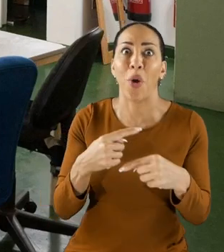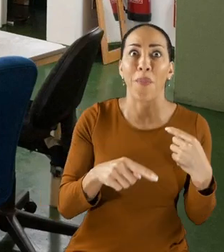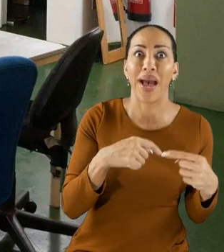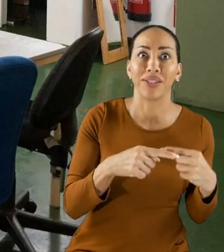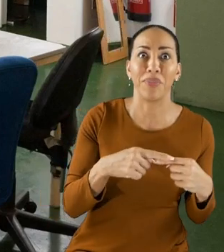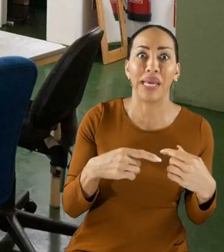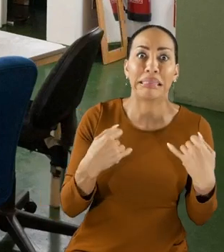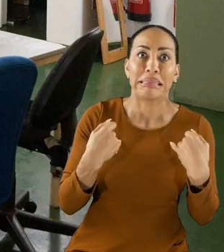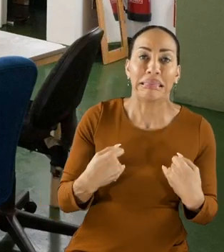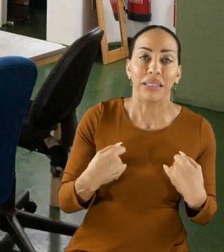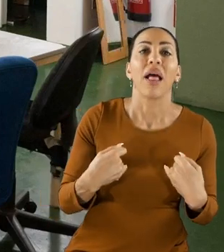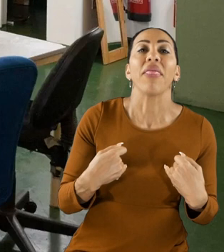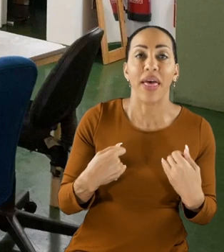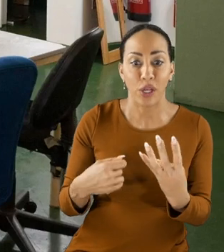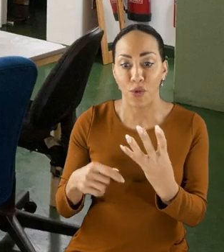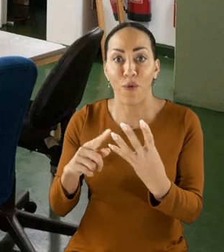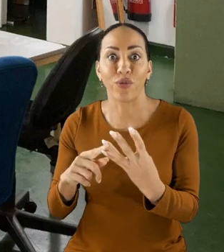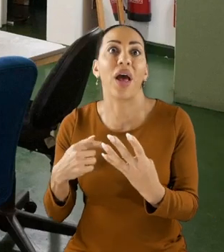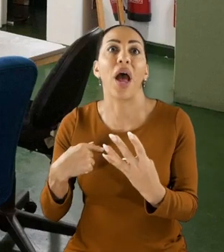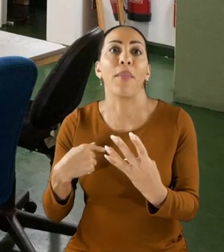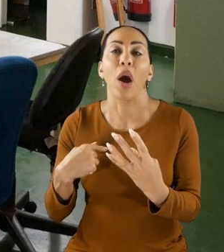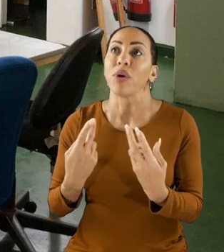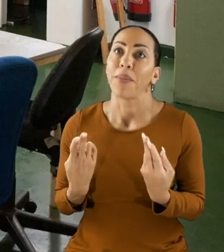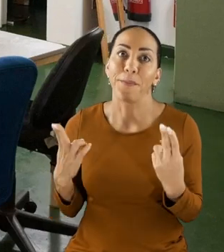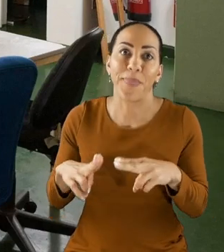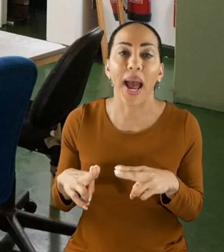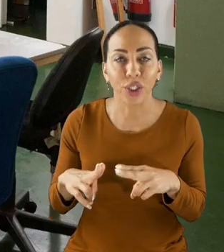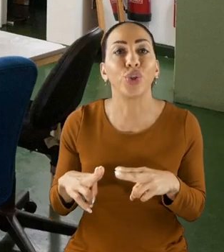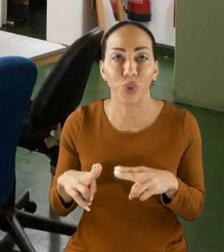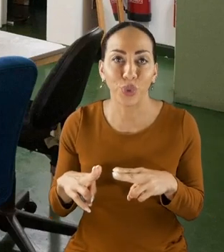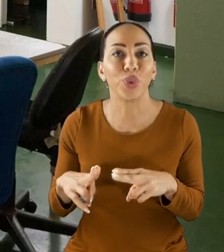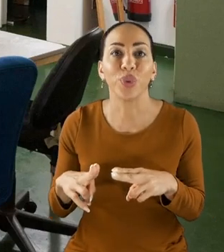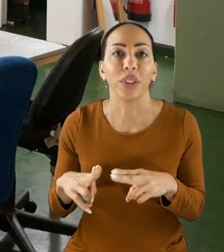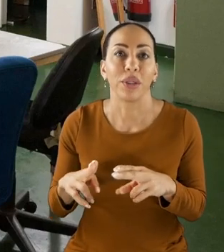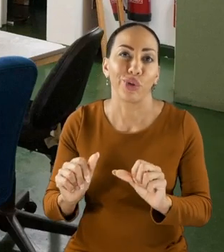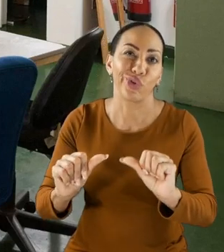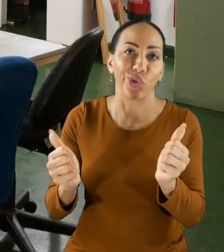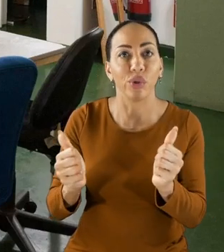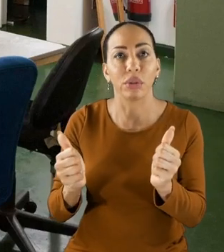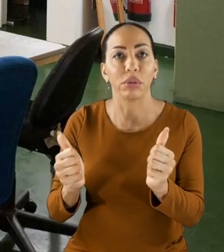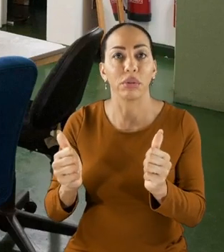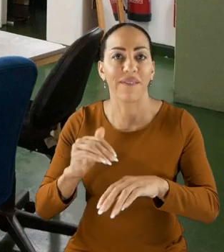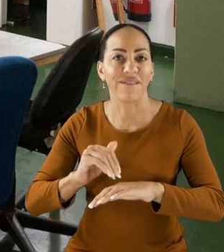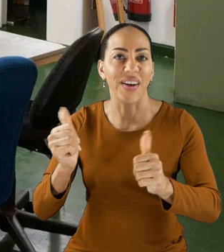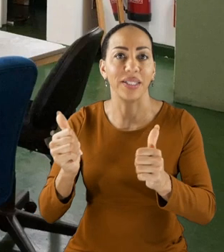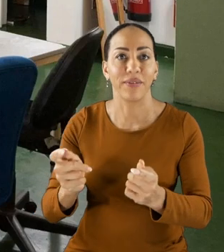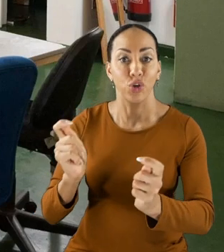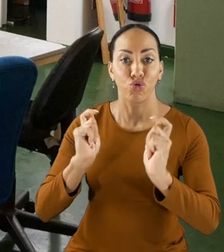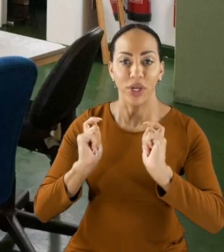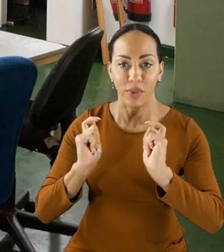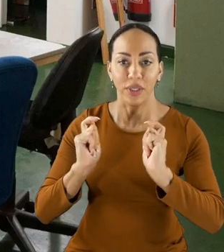back with it, I was again back to being on effective treatment. So it's kind of, the show shifted as that has shifted. But it